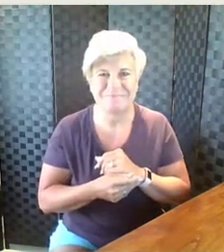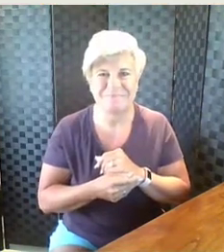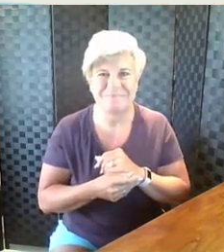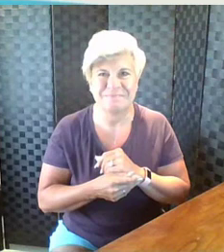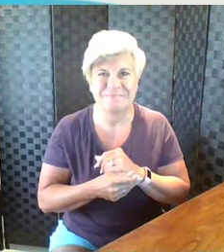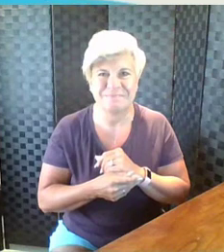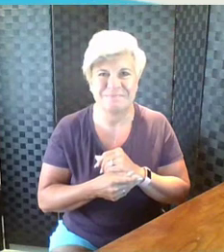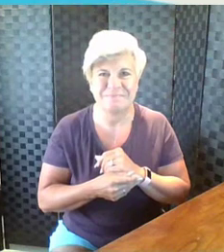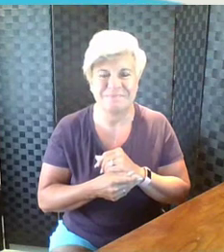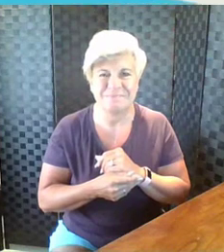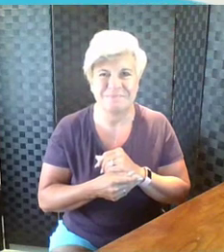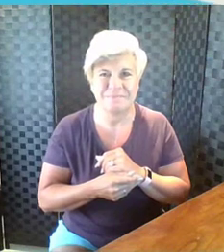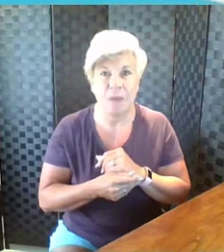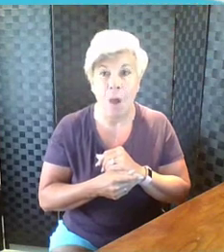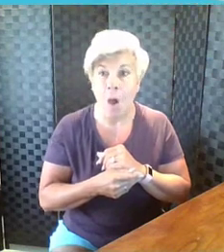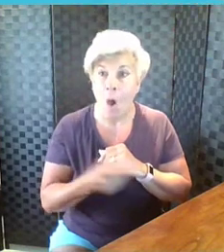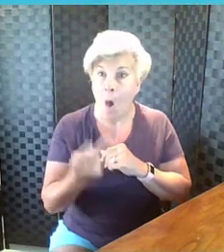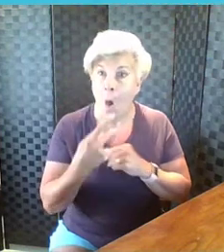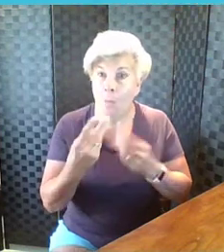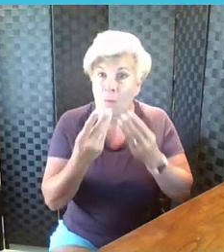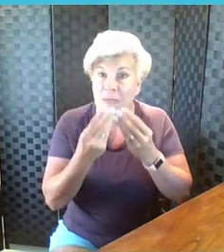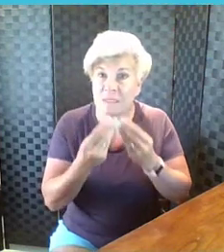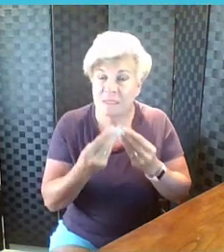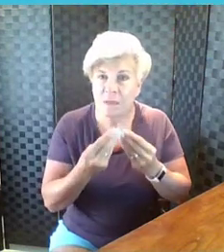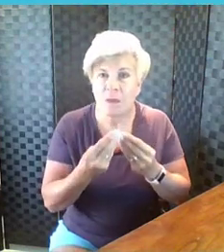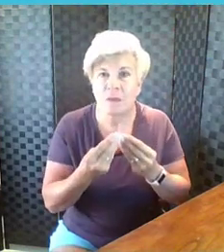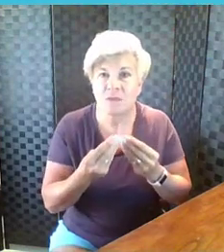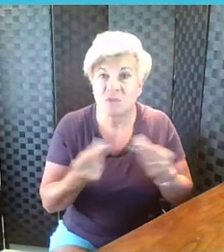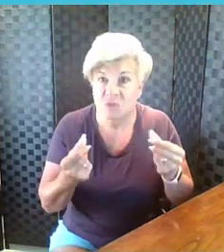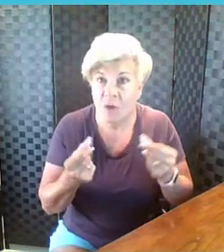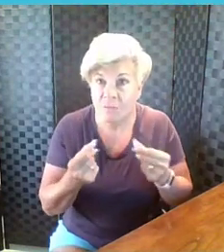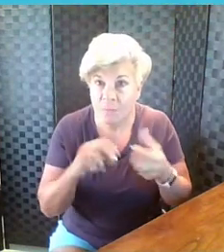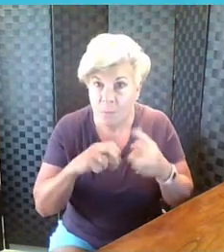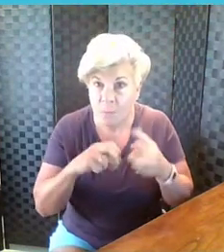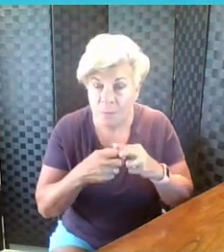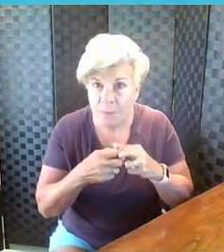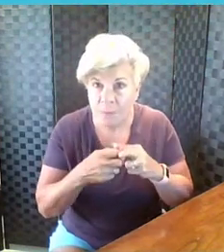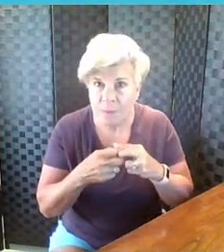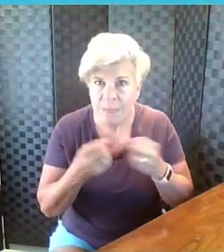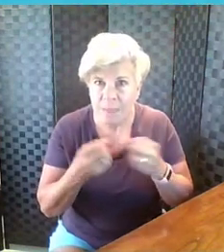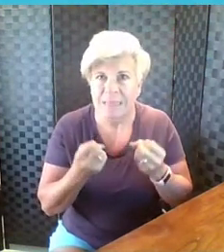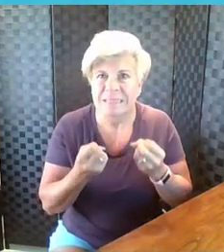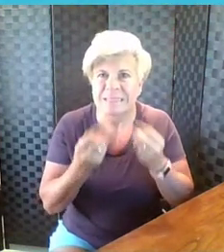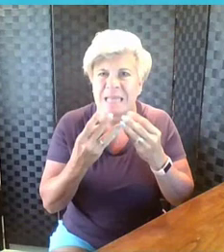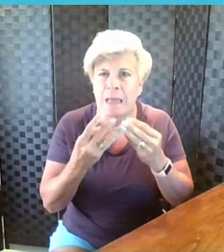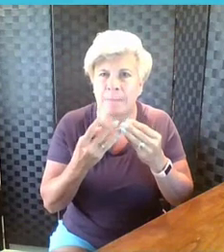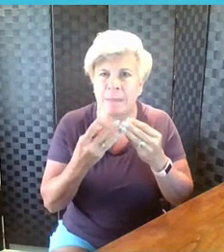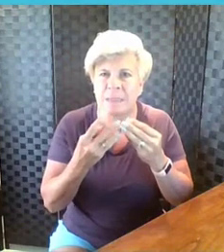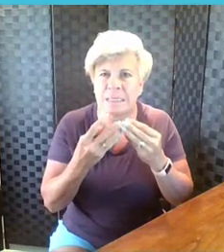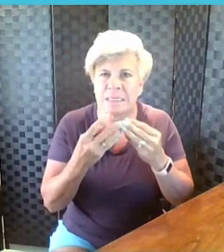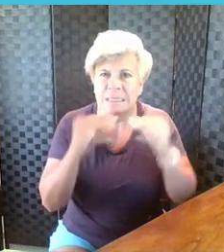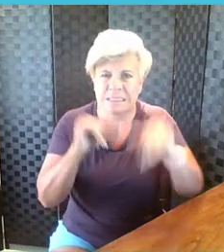Bolly, solve a problem. How many turtles stay on the shore and how many swim in the